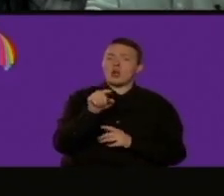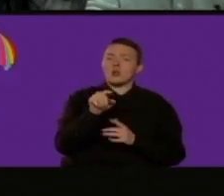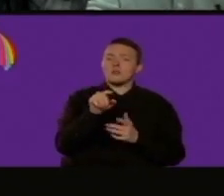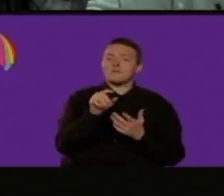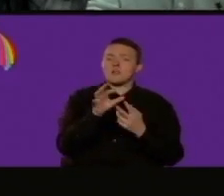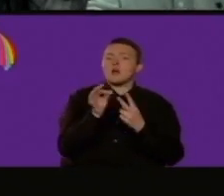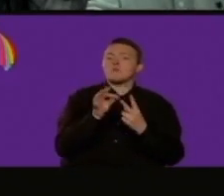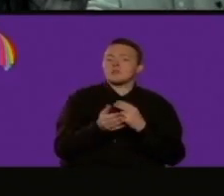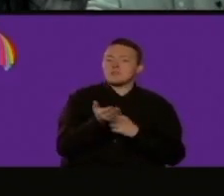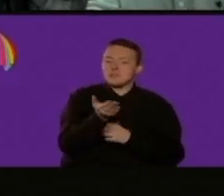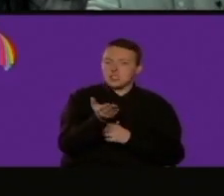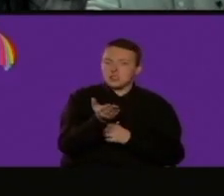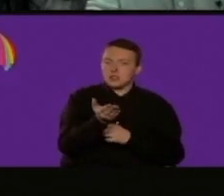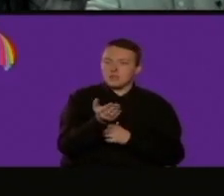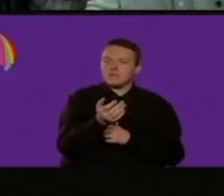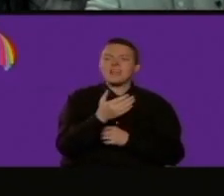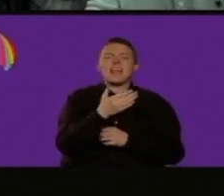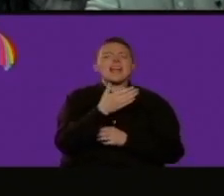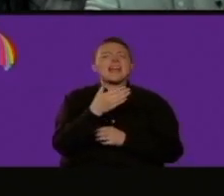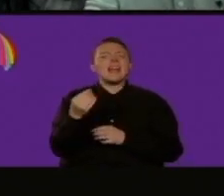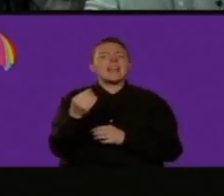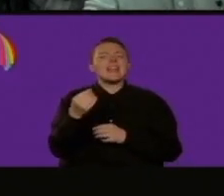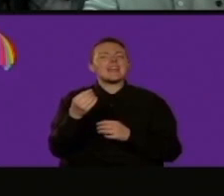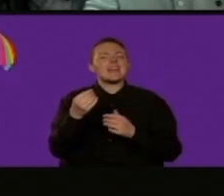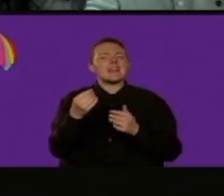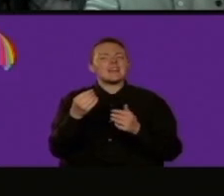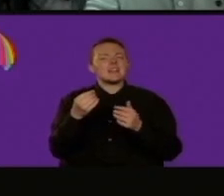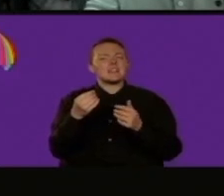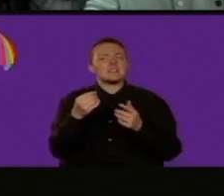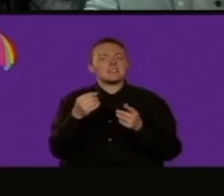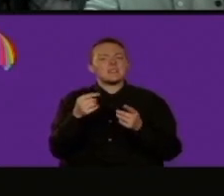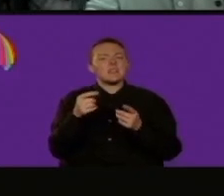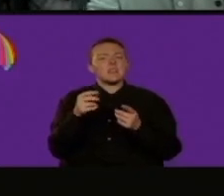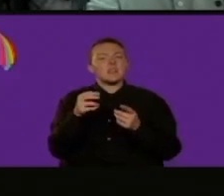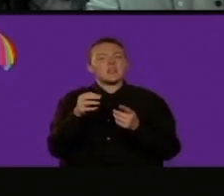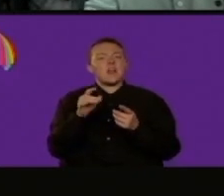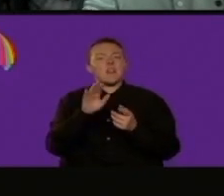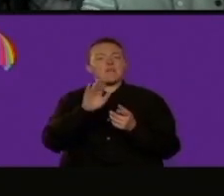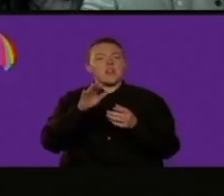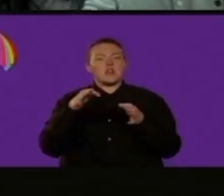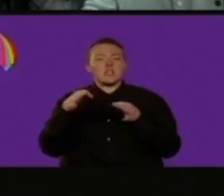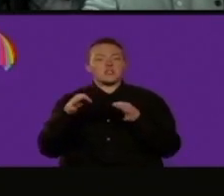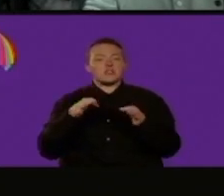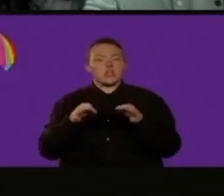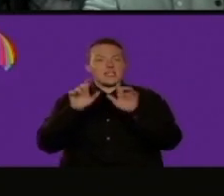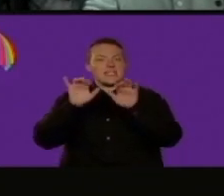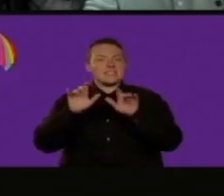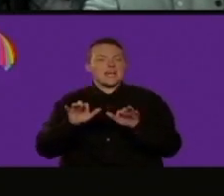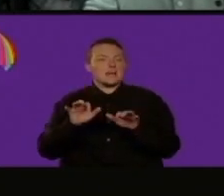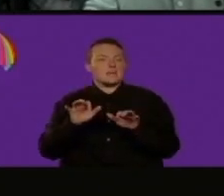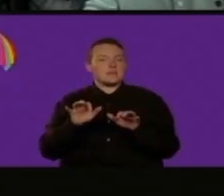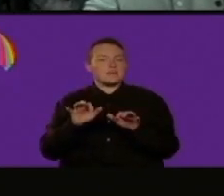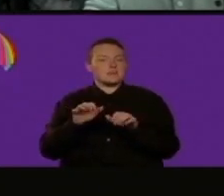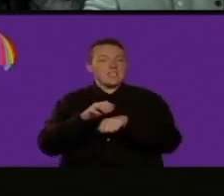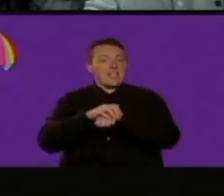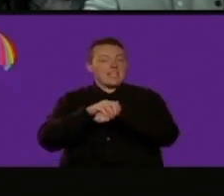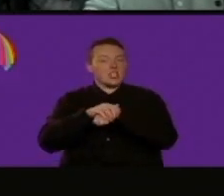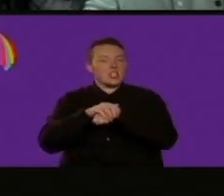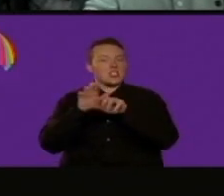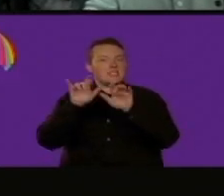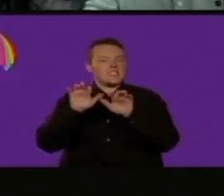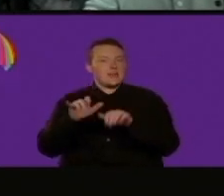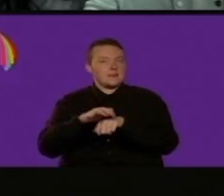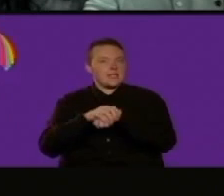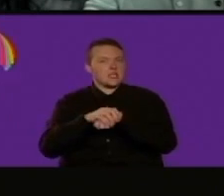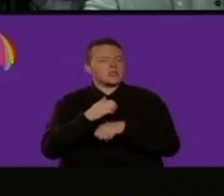bromas or jokes that only the fan fiction community would understand. So there were jokes that I